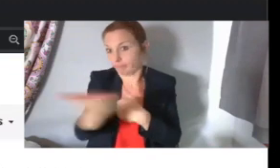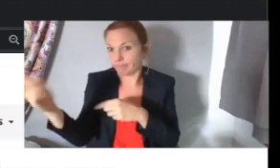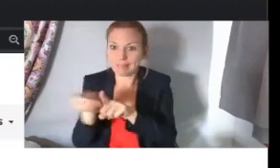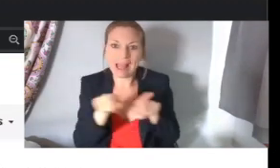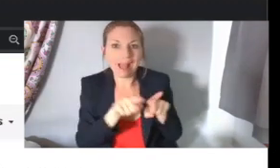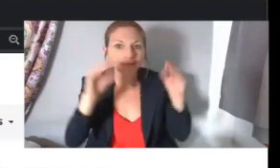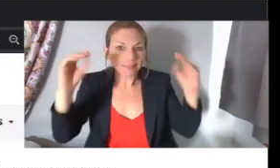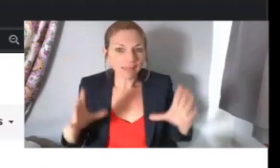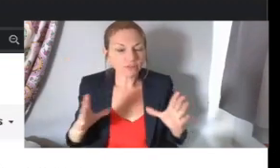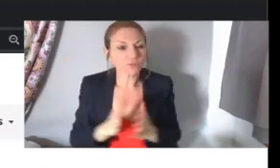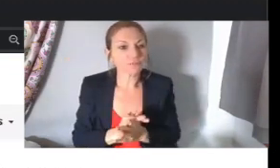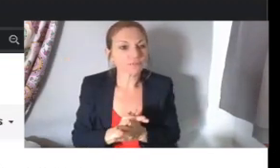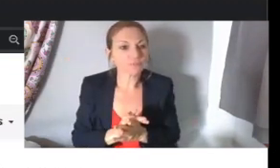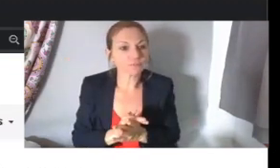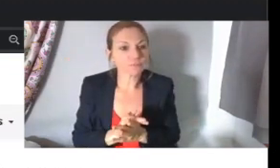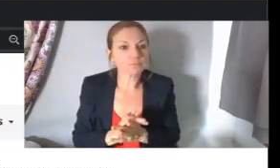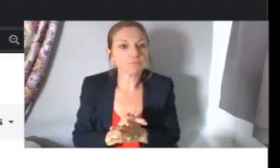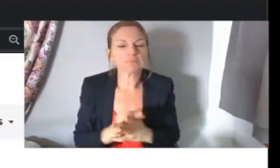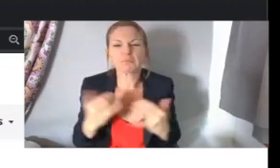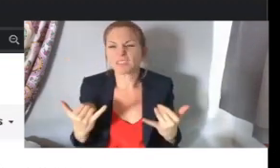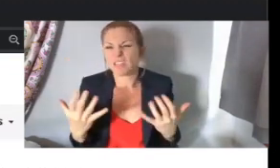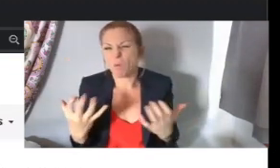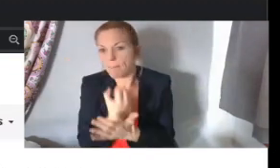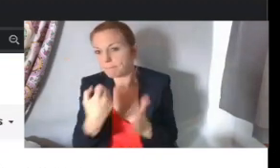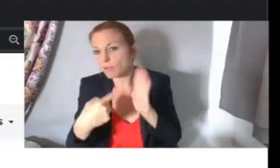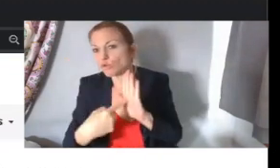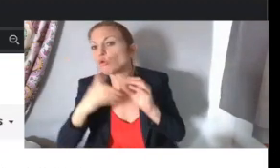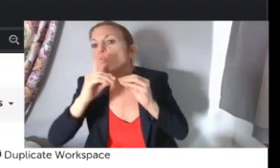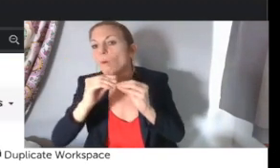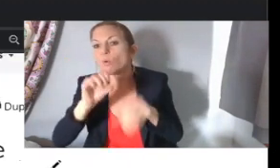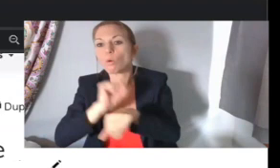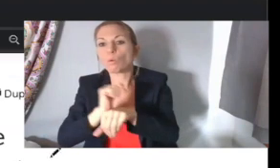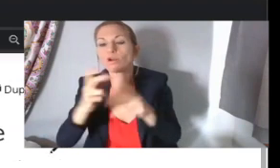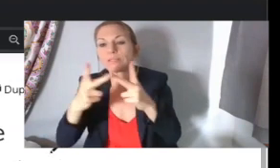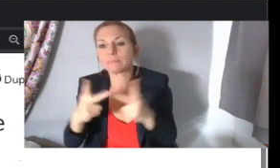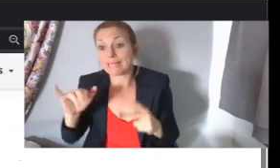I'm going to show you one other workspace that we have developed that supports